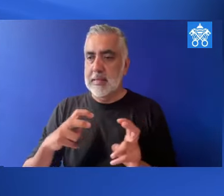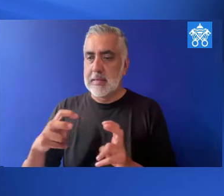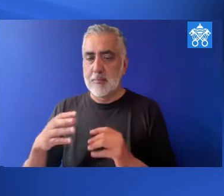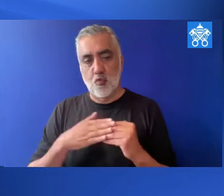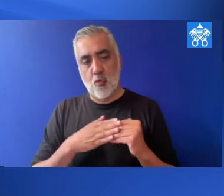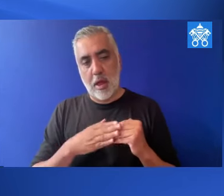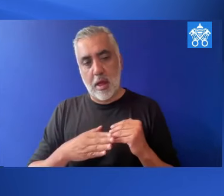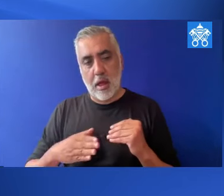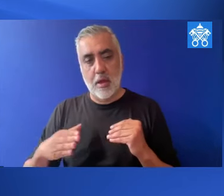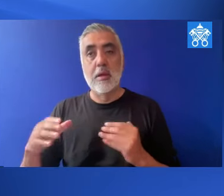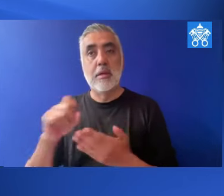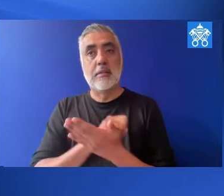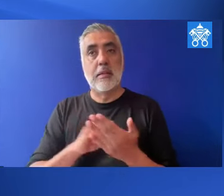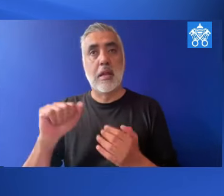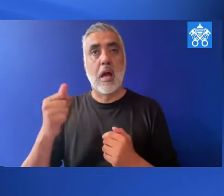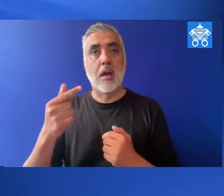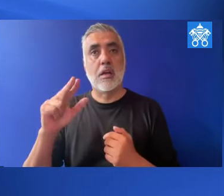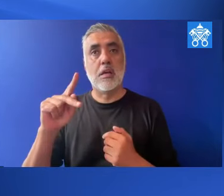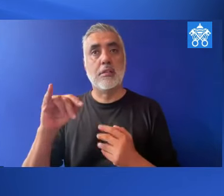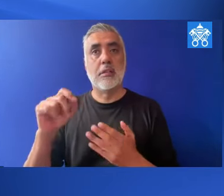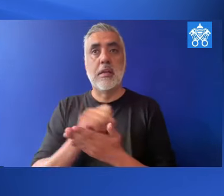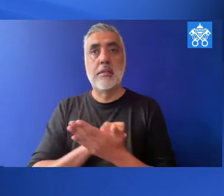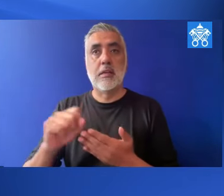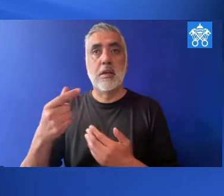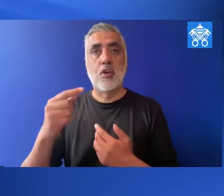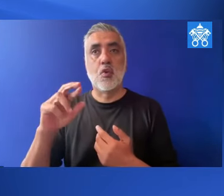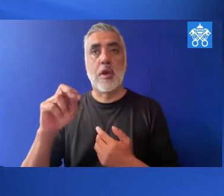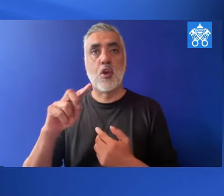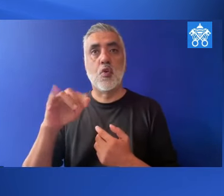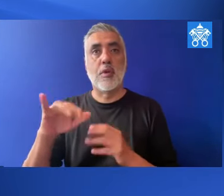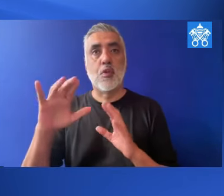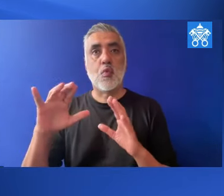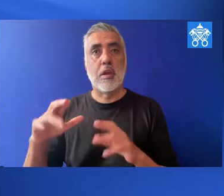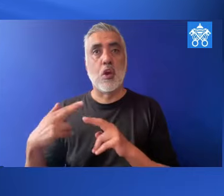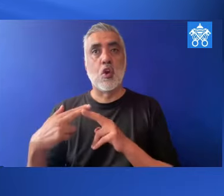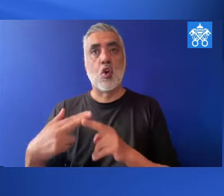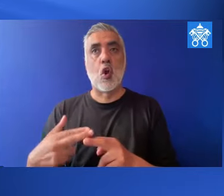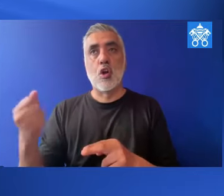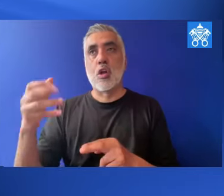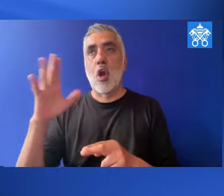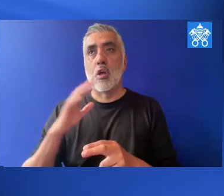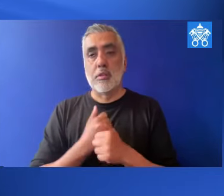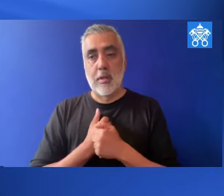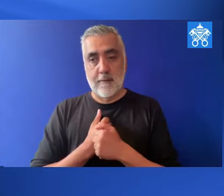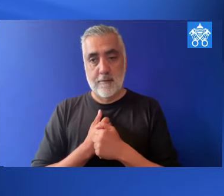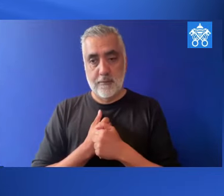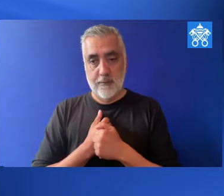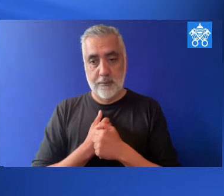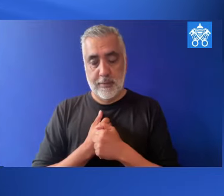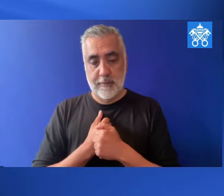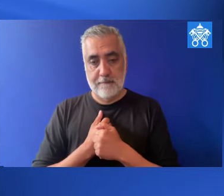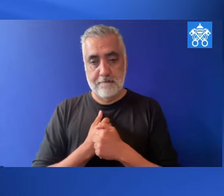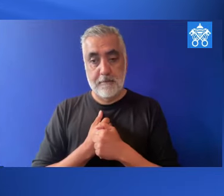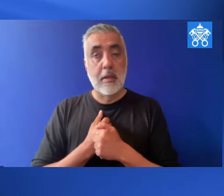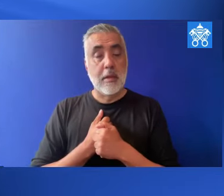which St. Augustine and St. Gregory the Great call God's love. May